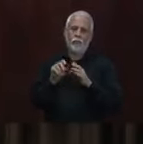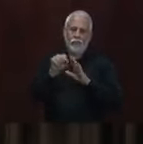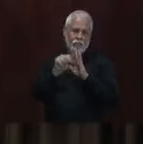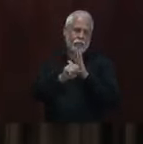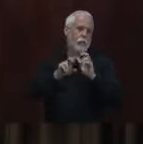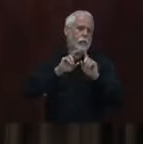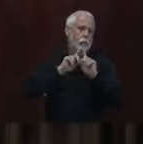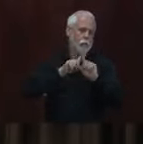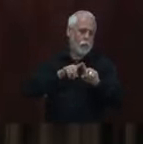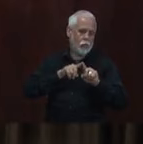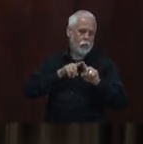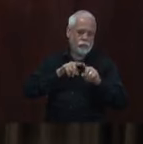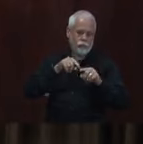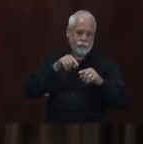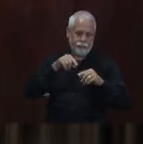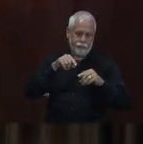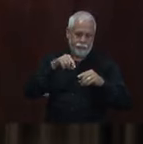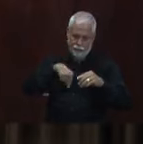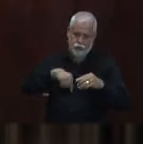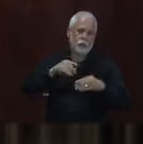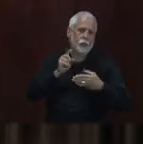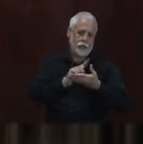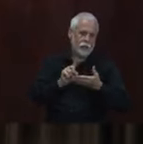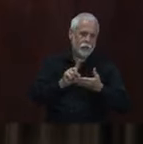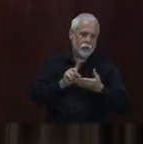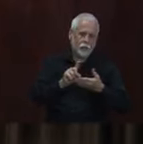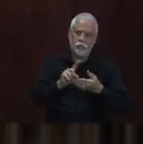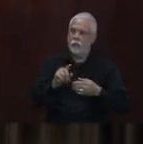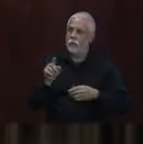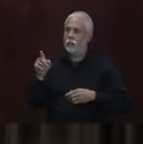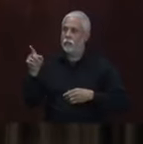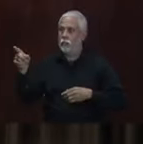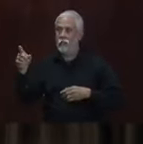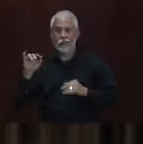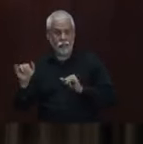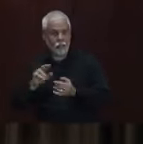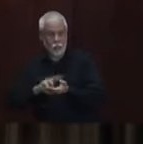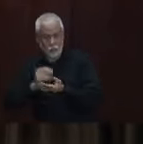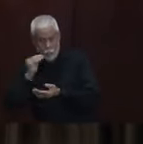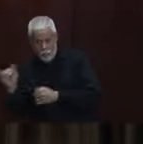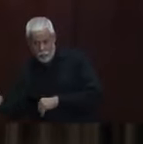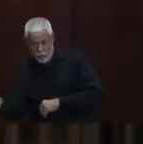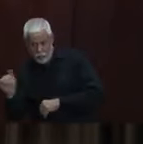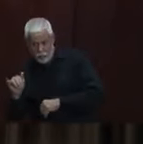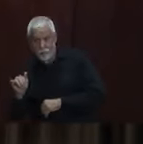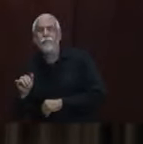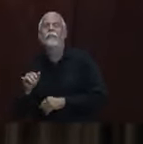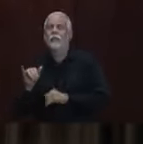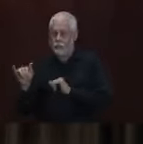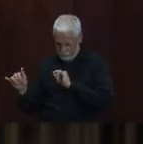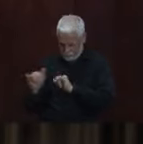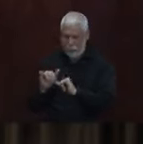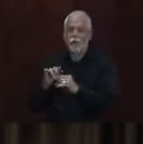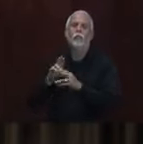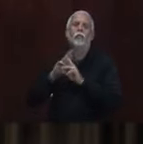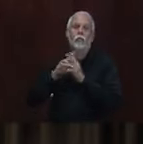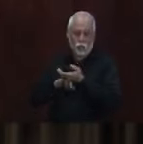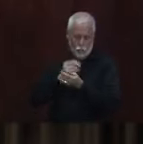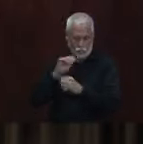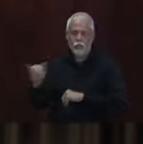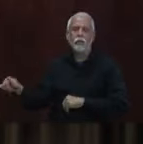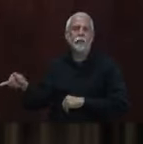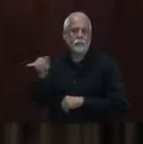state report by the end of the week. Is that same with the nursing home as well? Because this is That the- same even report though as the they're from a nursing home. different That's county-